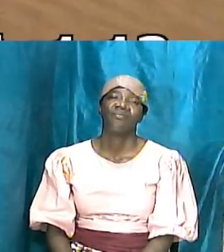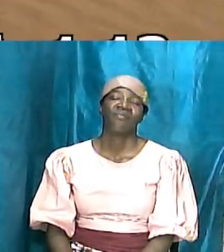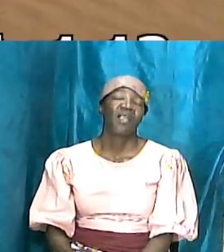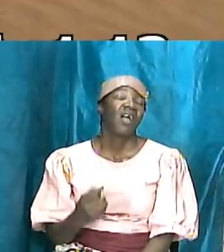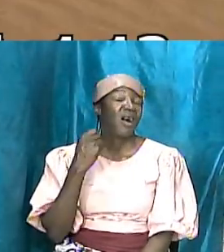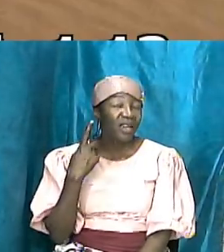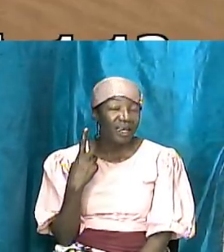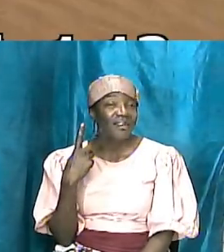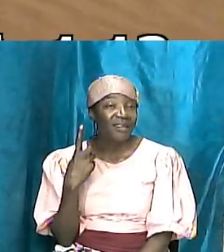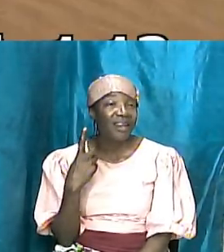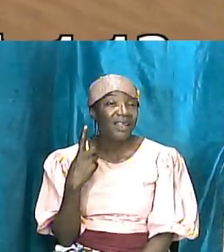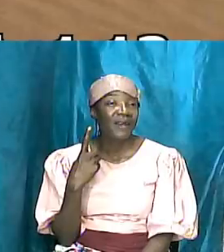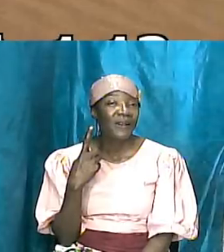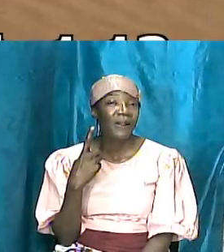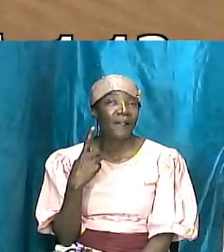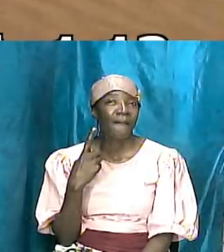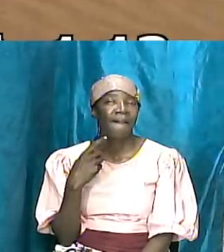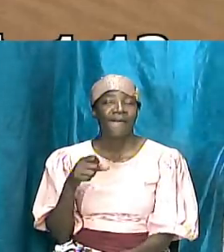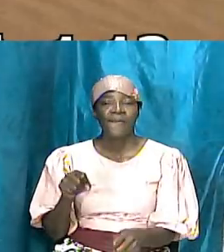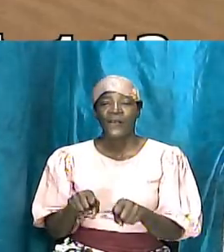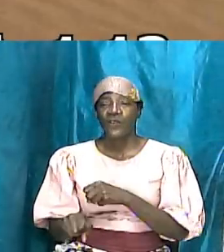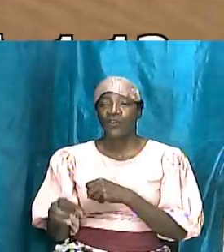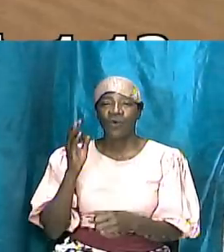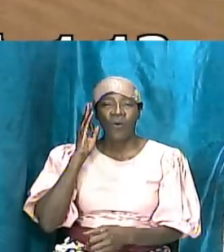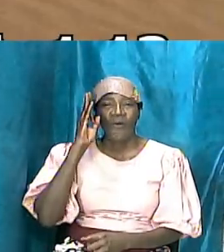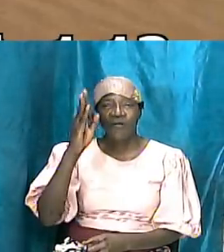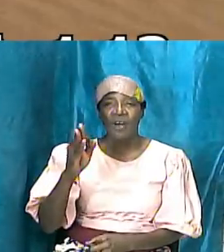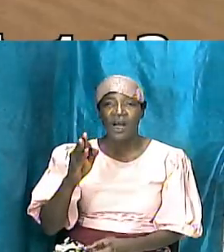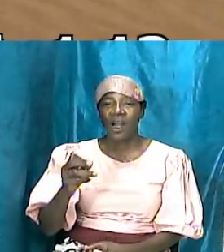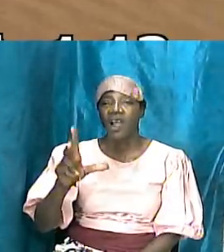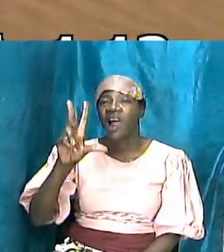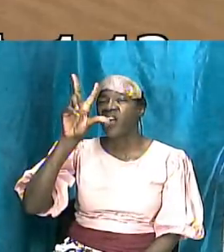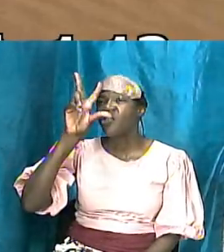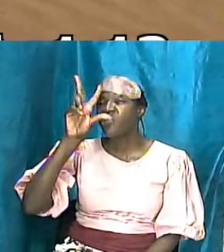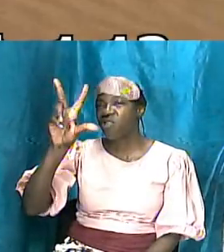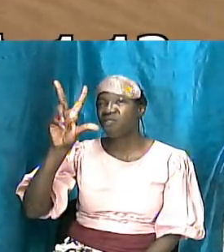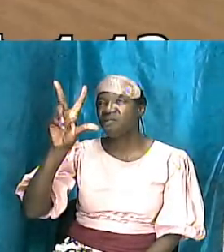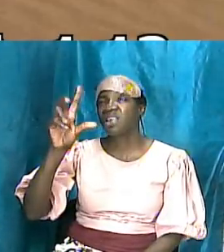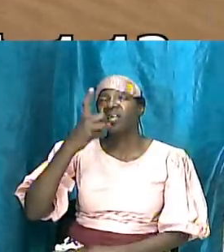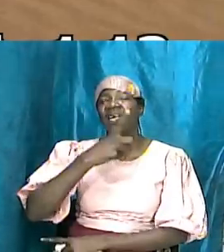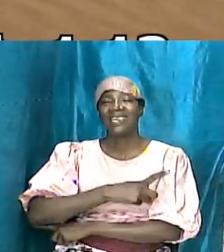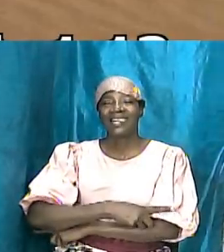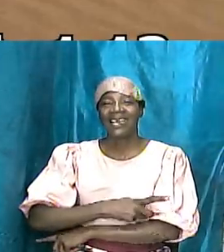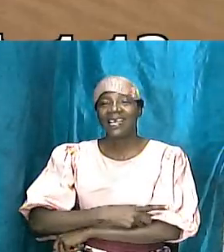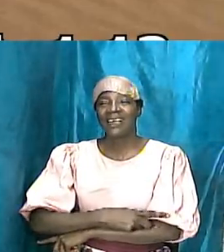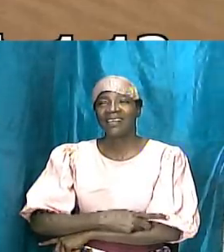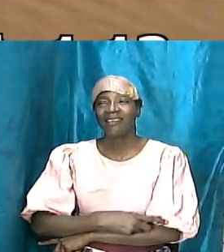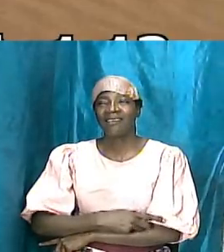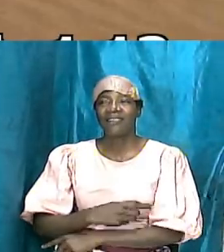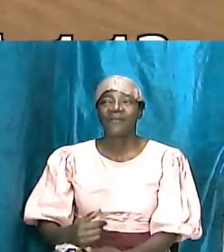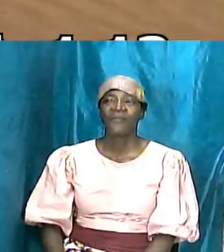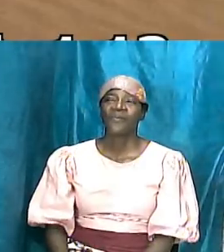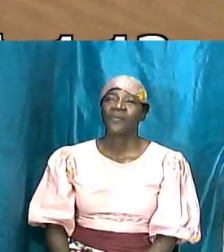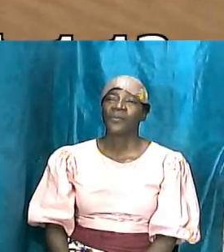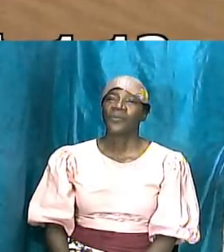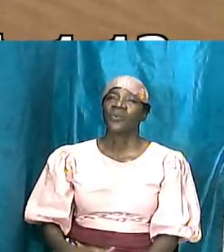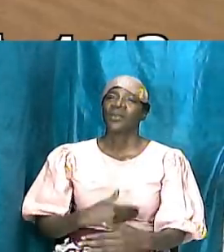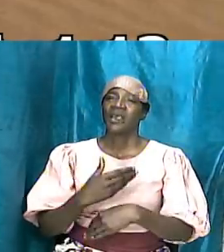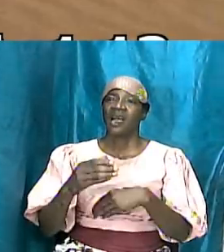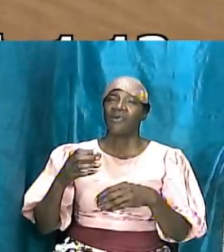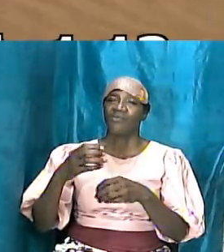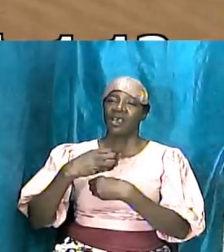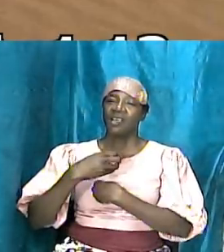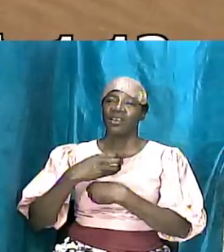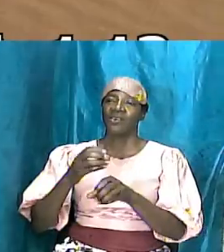Notice, so far, 3 days, and in after he